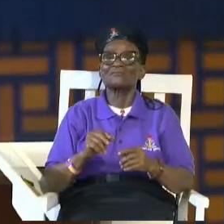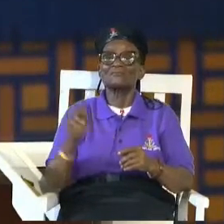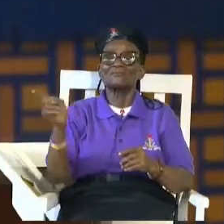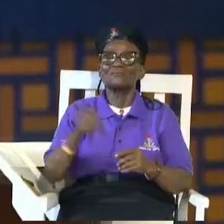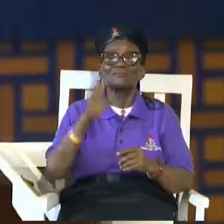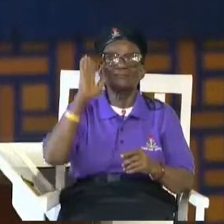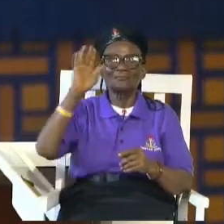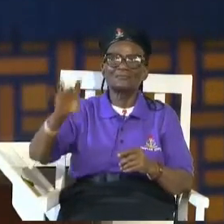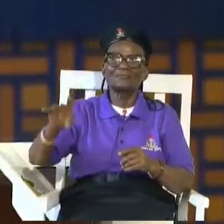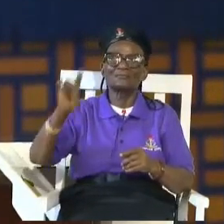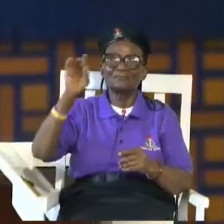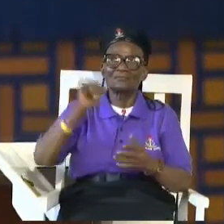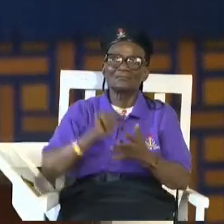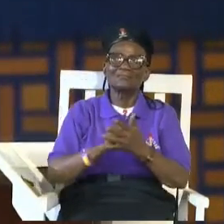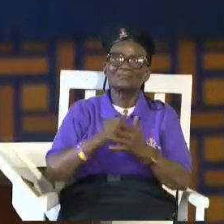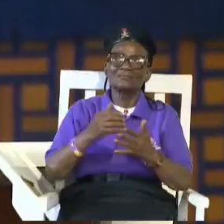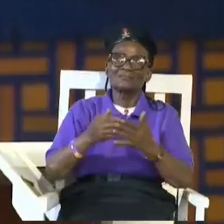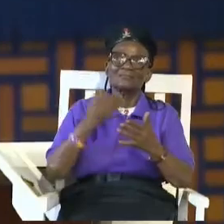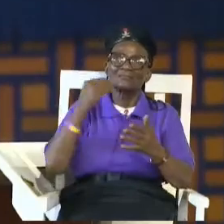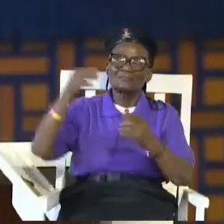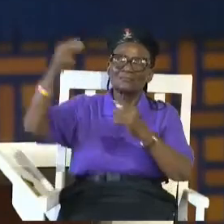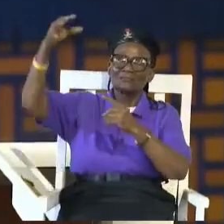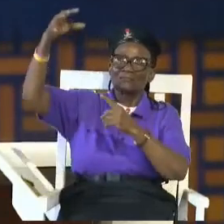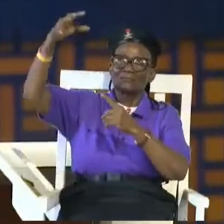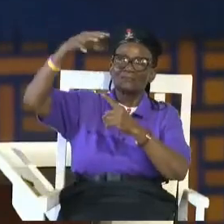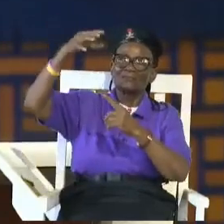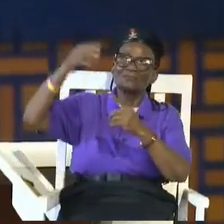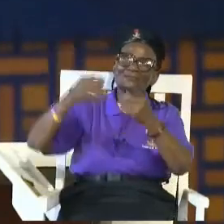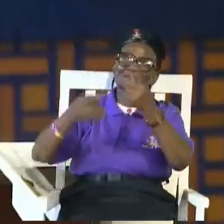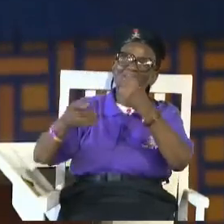you will discover that before light came,